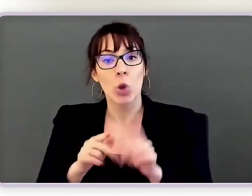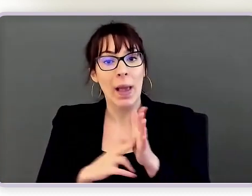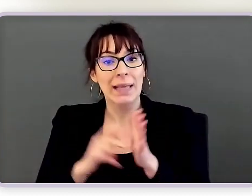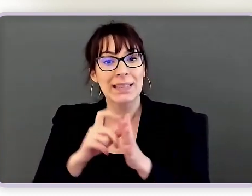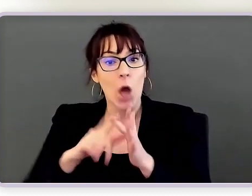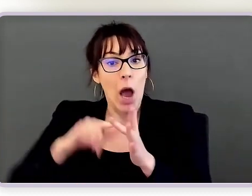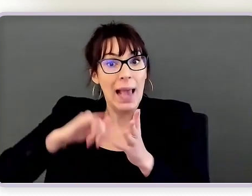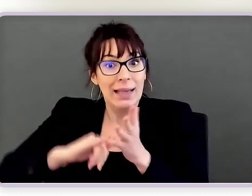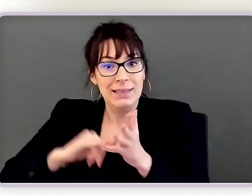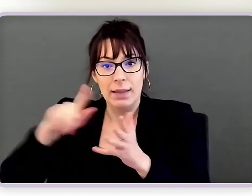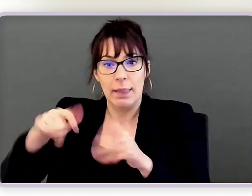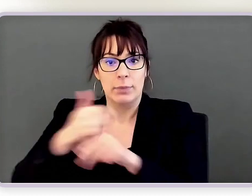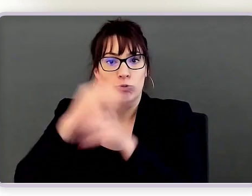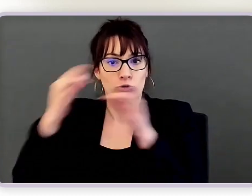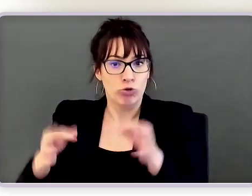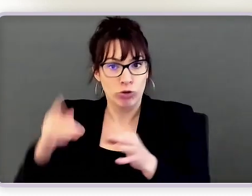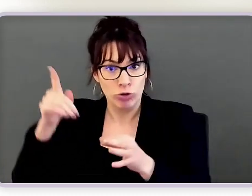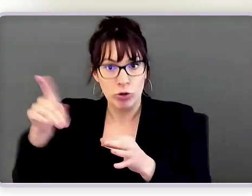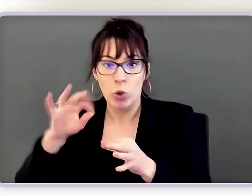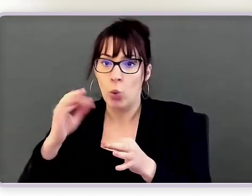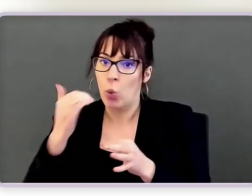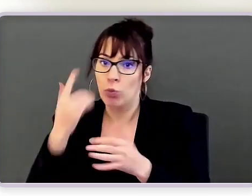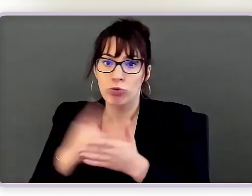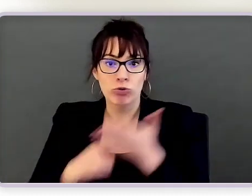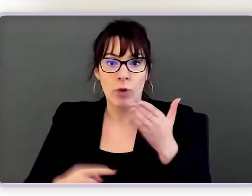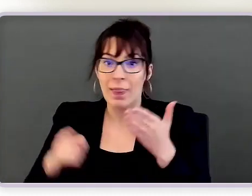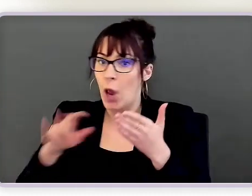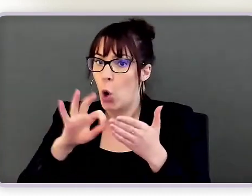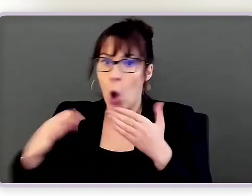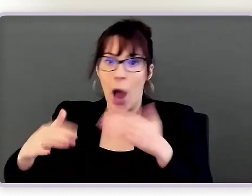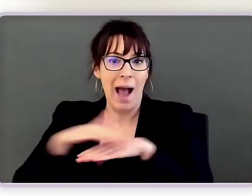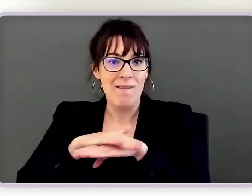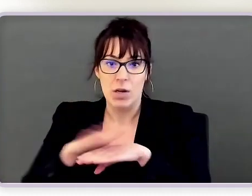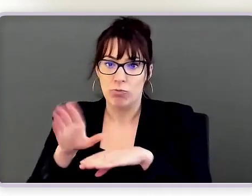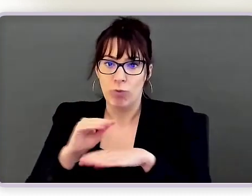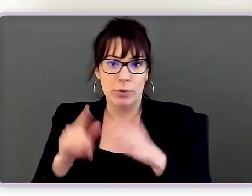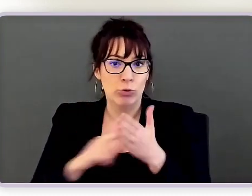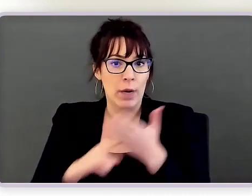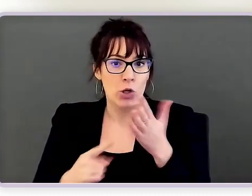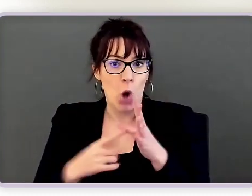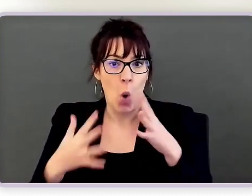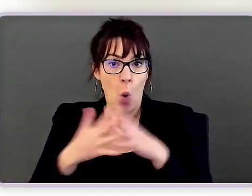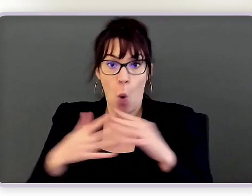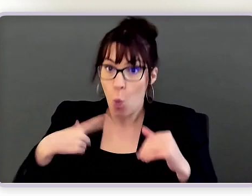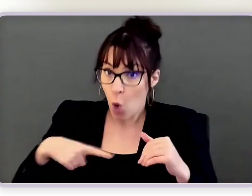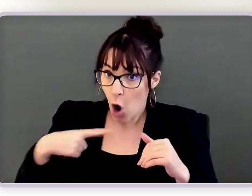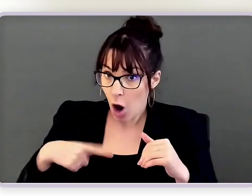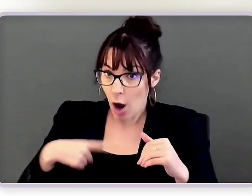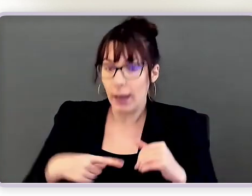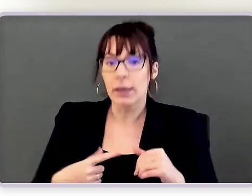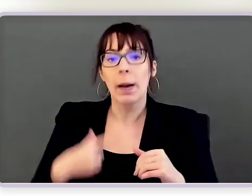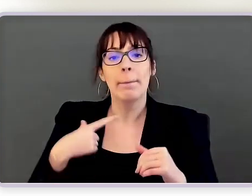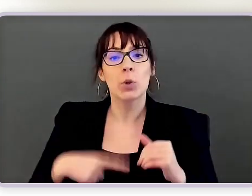NDIS decisions aren't covered by discrimination law because the commissions won't entertain